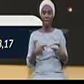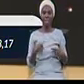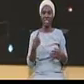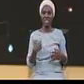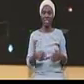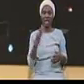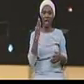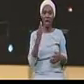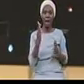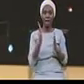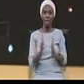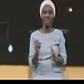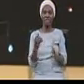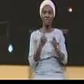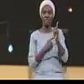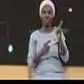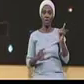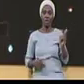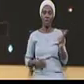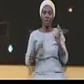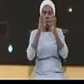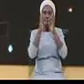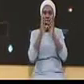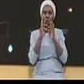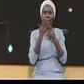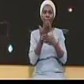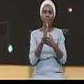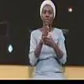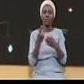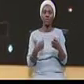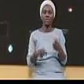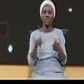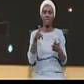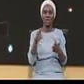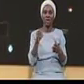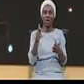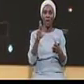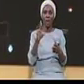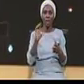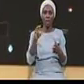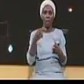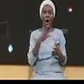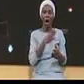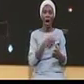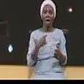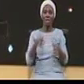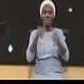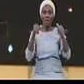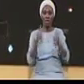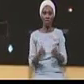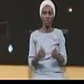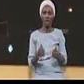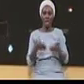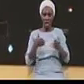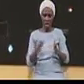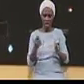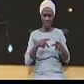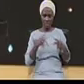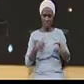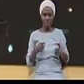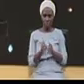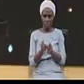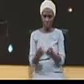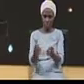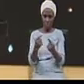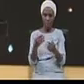Lord, weep between the porch and the altar. Let the priests also come before the Lord. Rend your